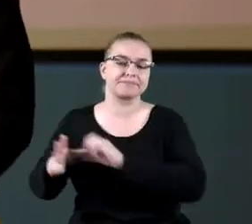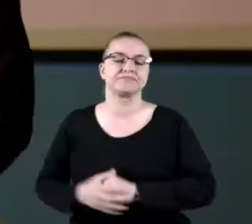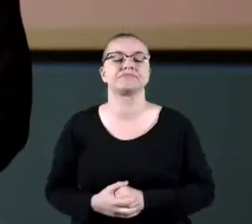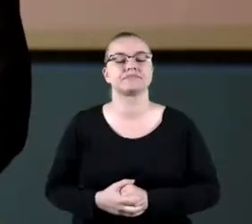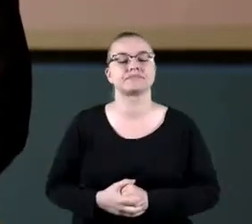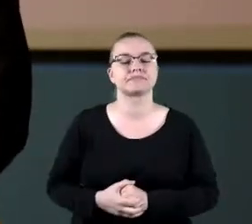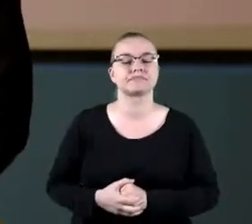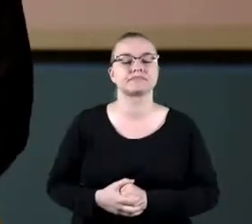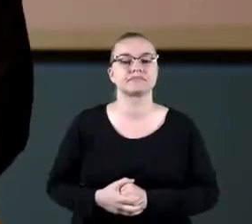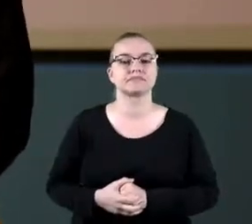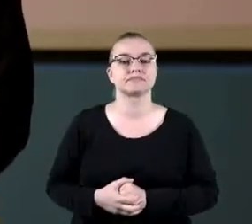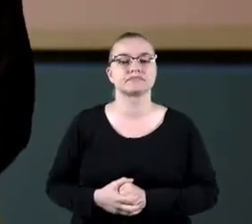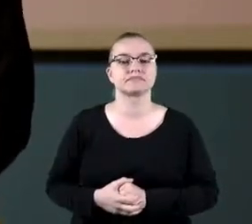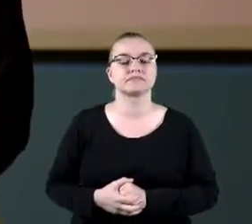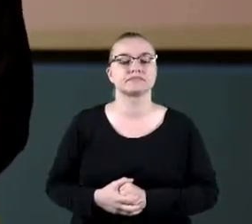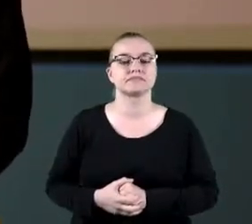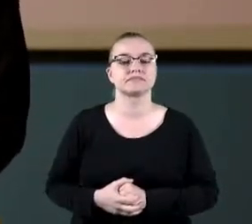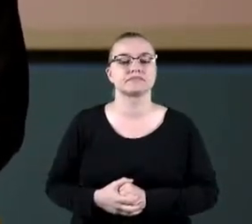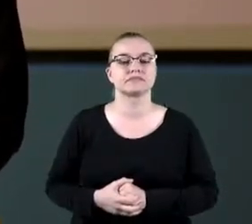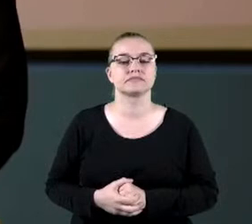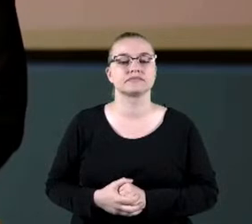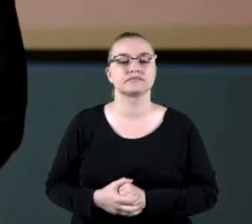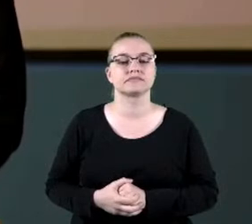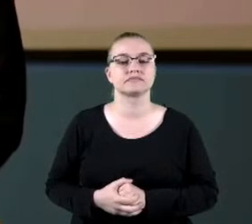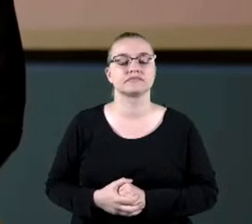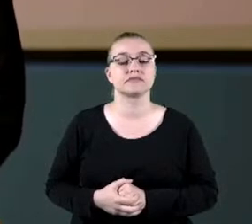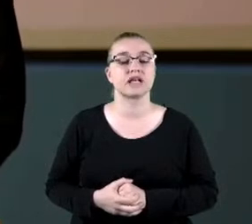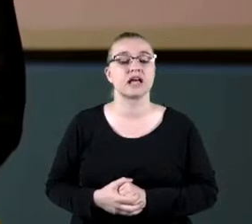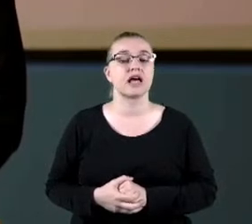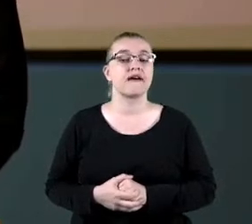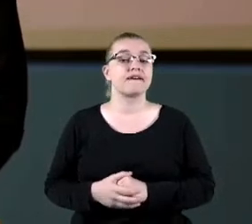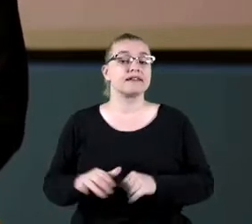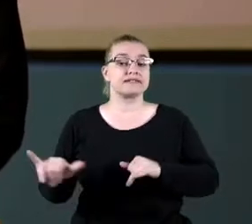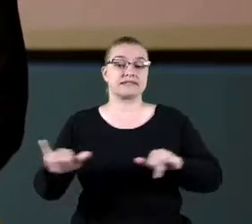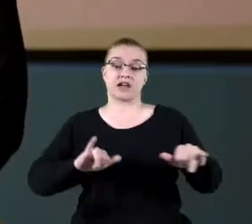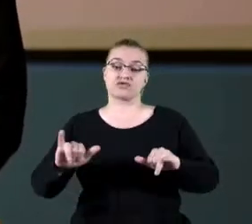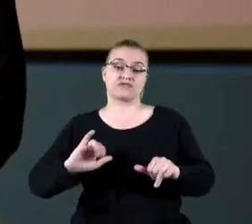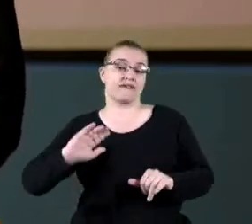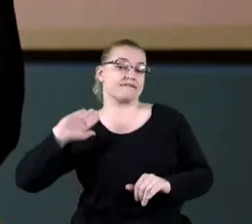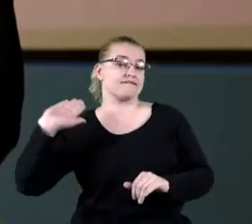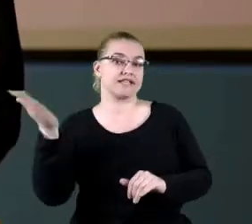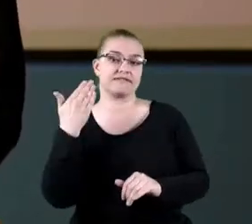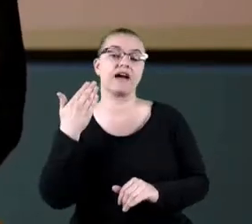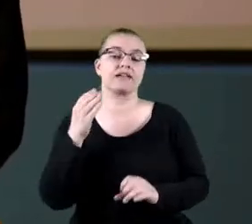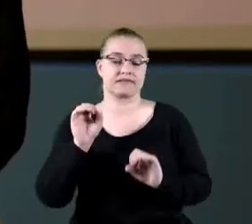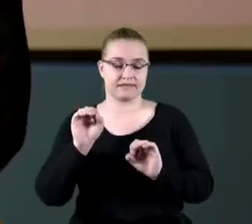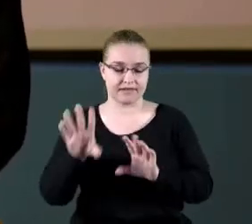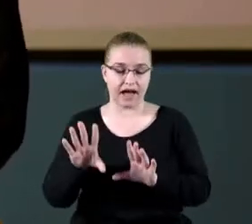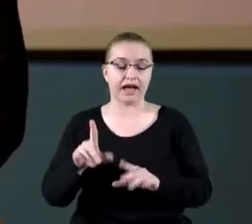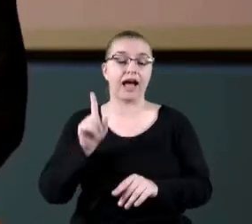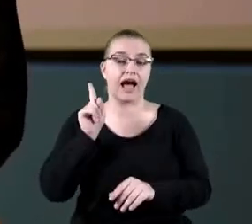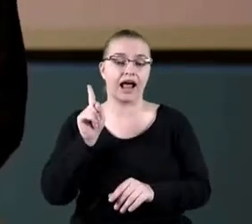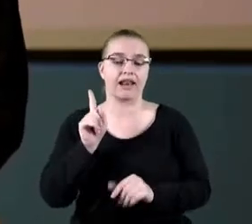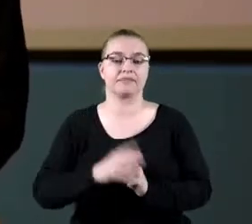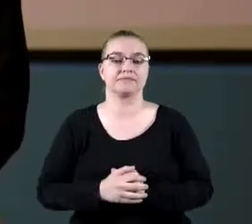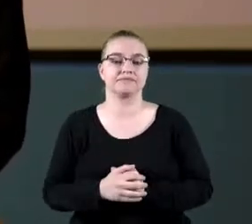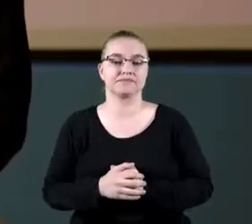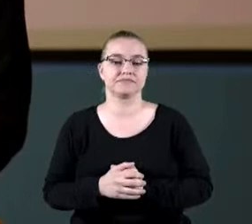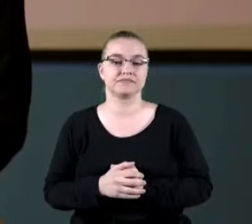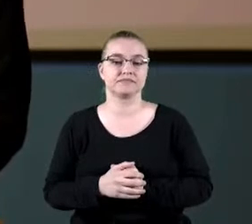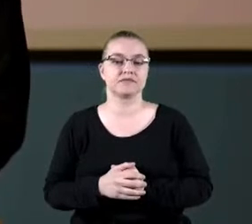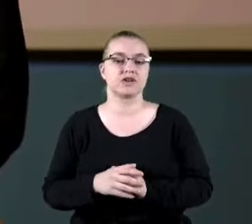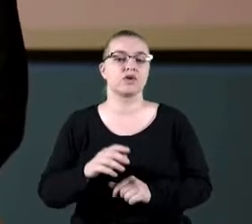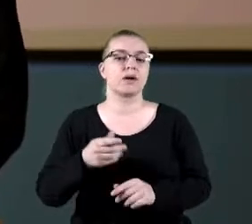is remaining a challenge, but allocating the investment based on local and regional